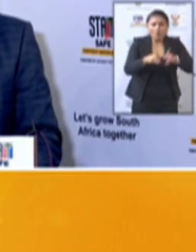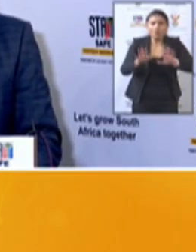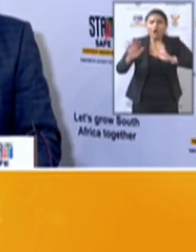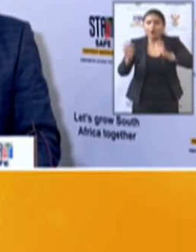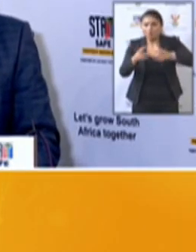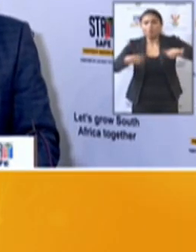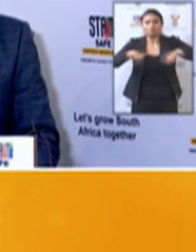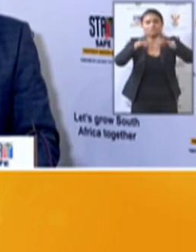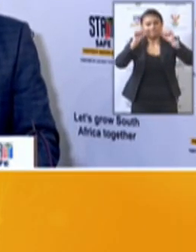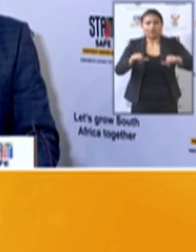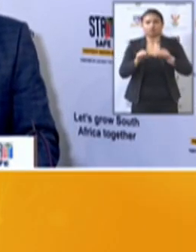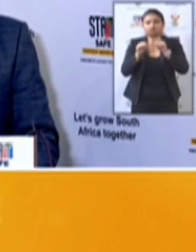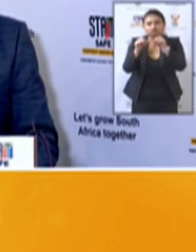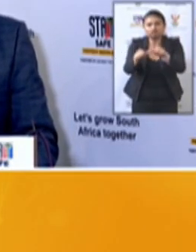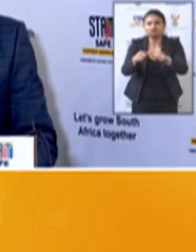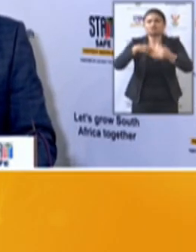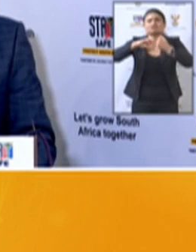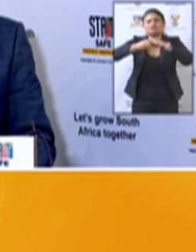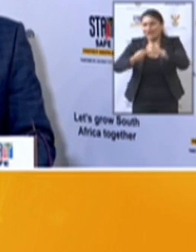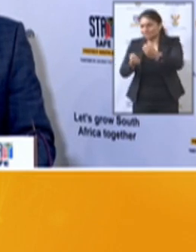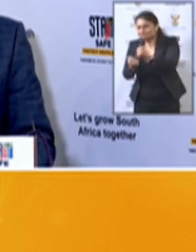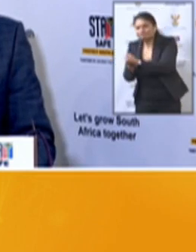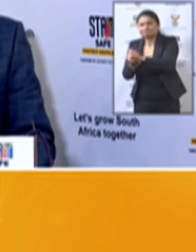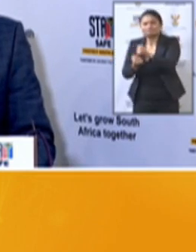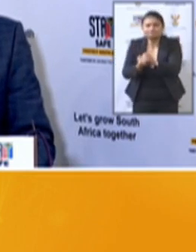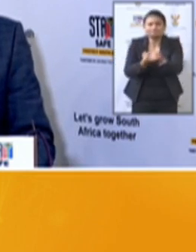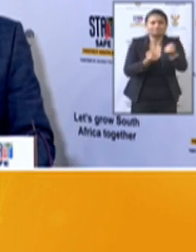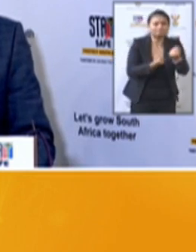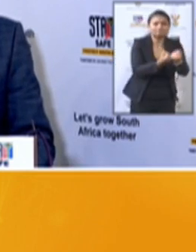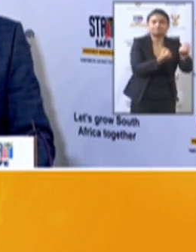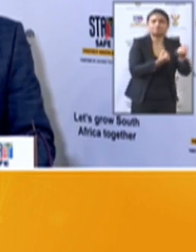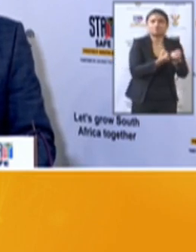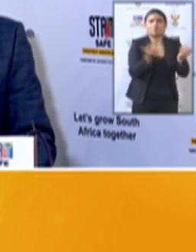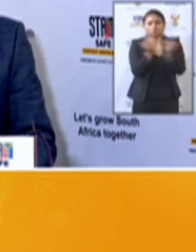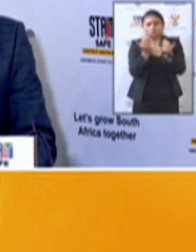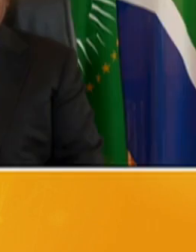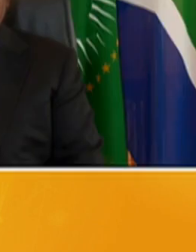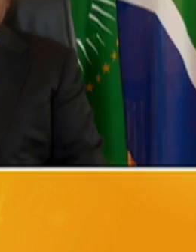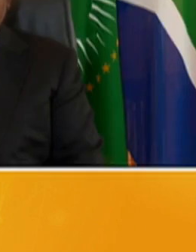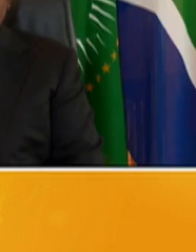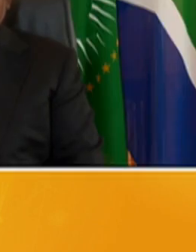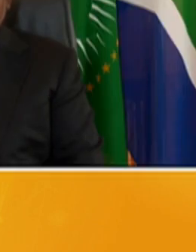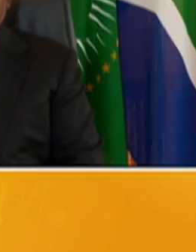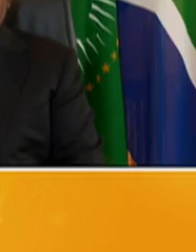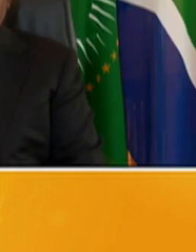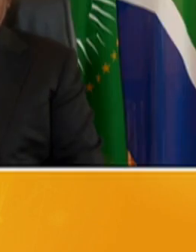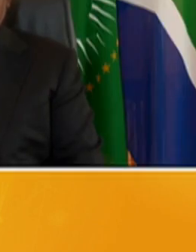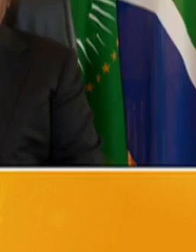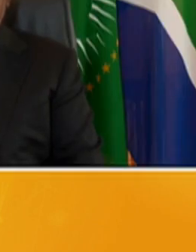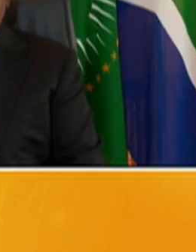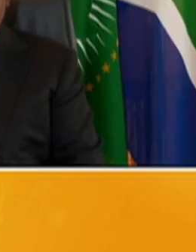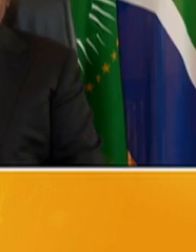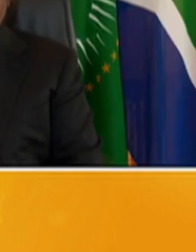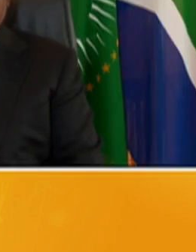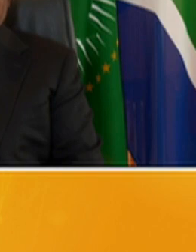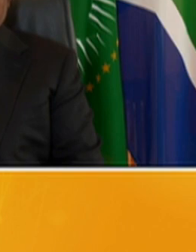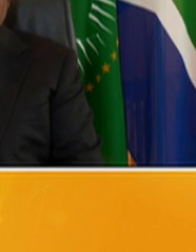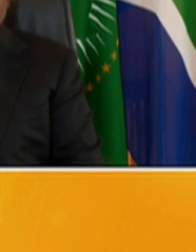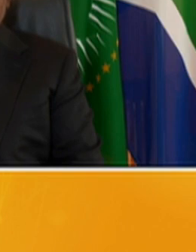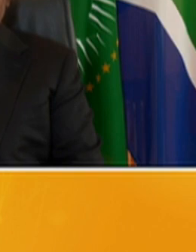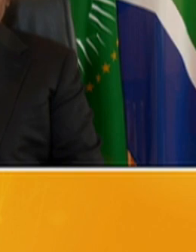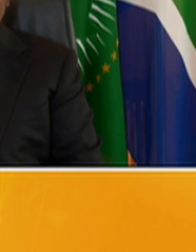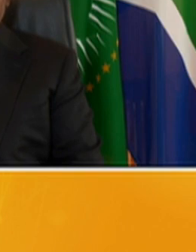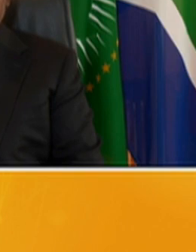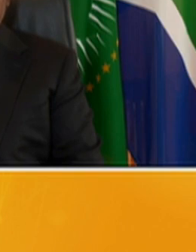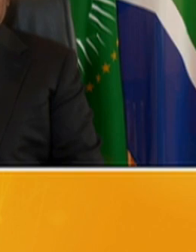AU Chairperson President Cyril Ramaphosa is taking part in his capacity as AU Chair in an ILO meeting. Let's go live to